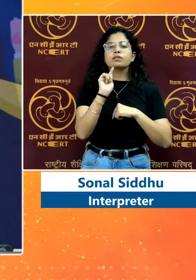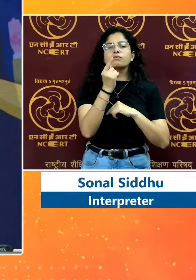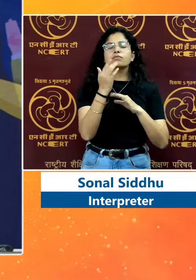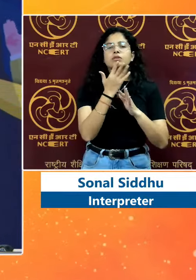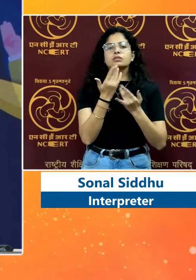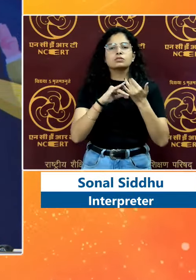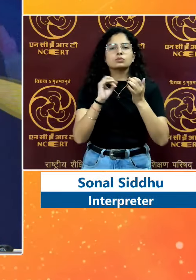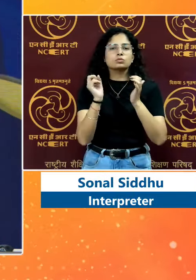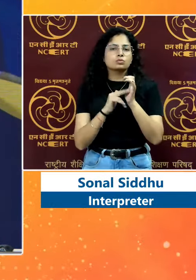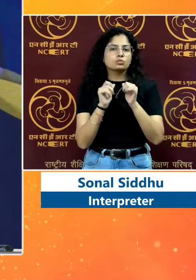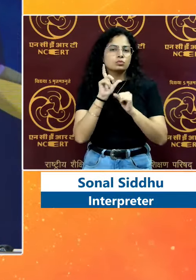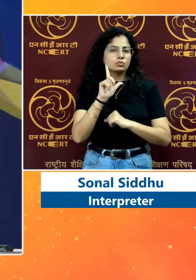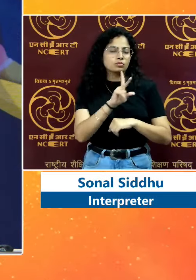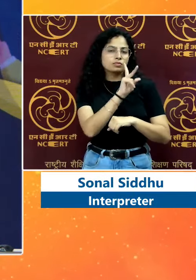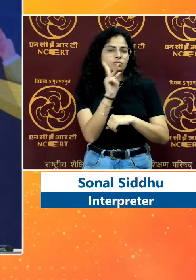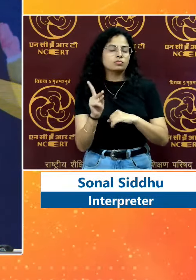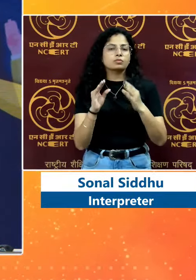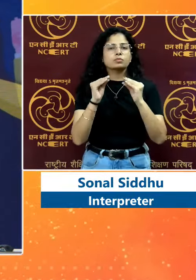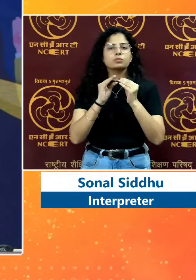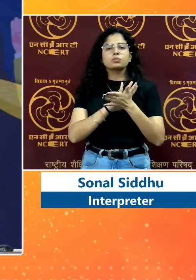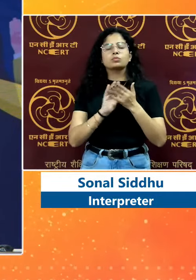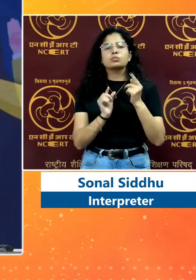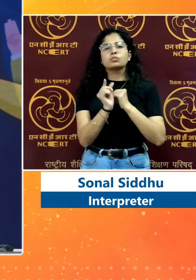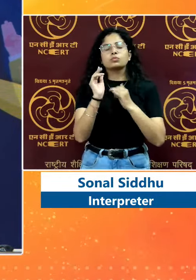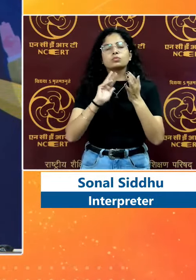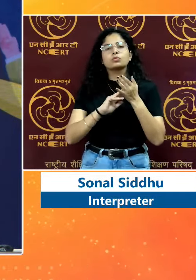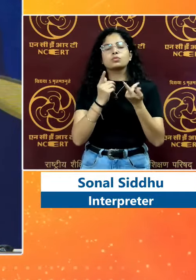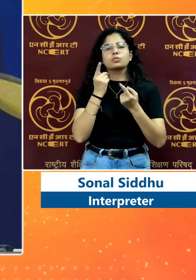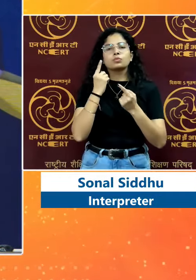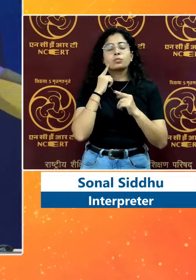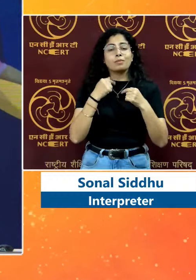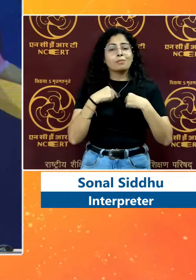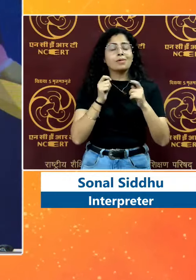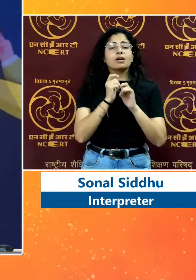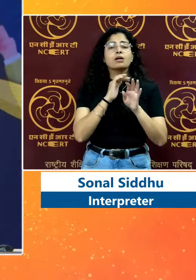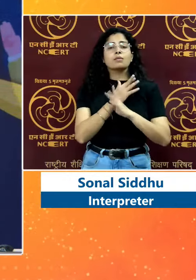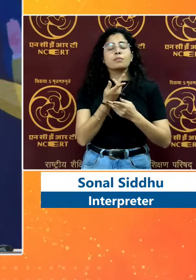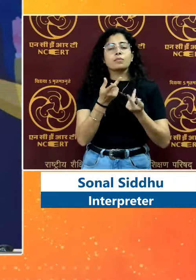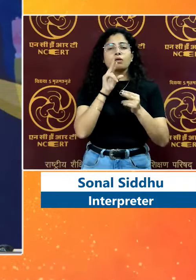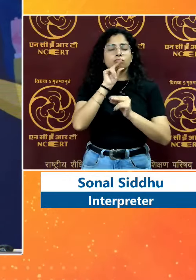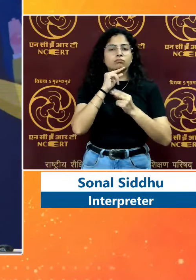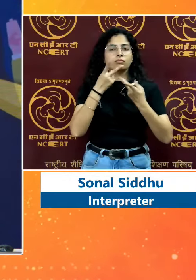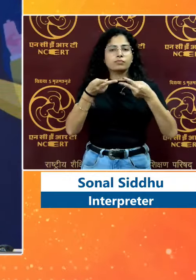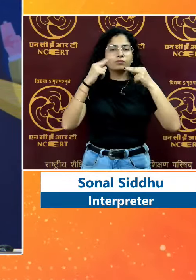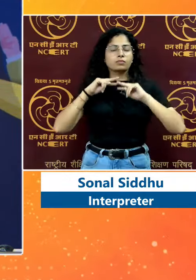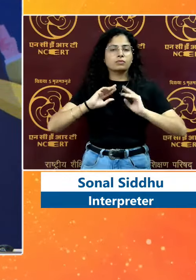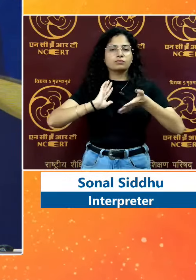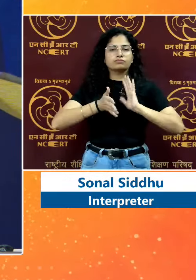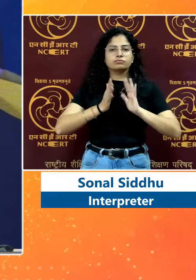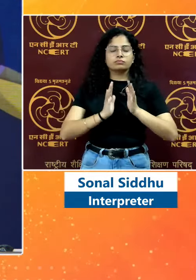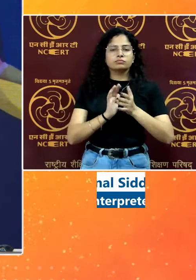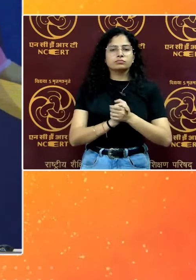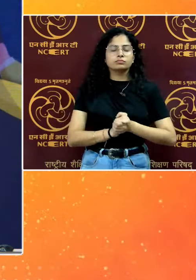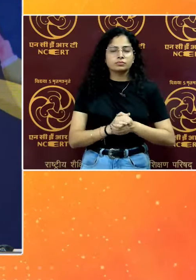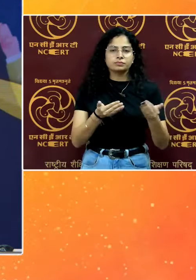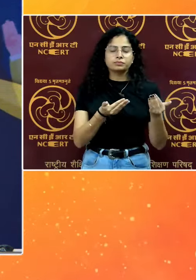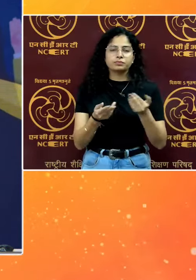Ms. Bhumi. They'll take their turns and express this entire journey in Indian Sign Language. I welcome both of you to this